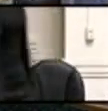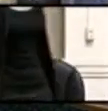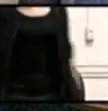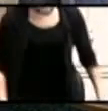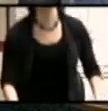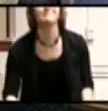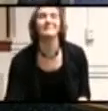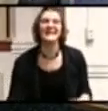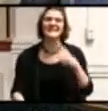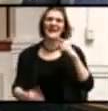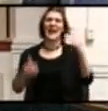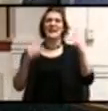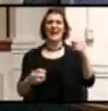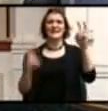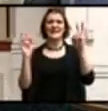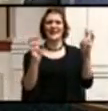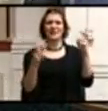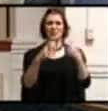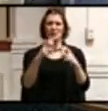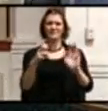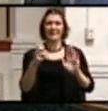Next item on the agenda is the